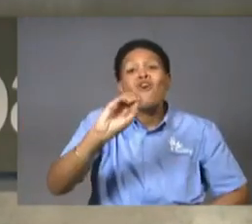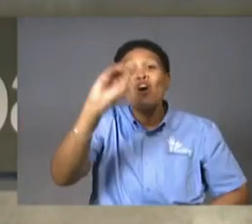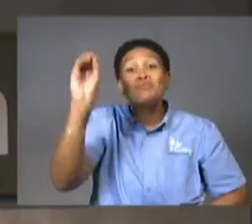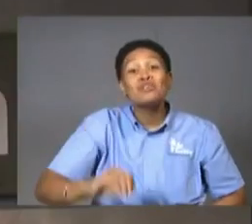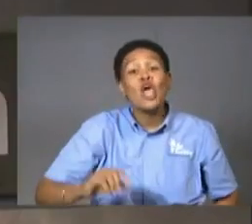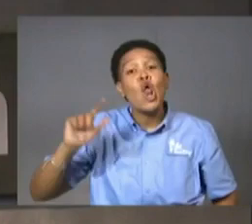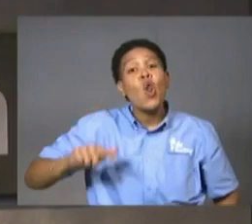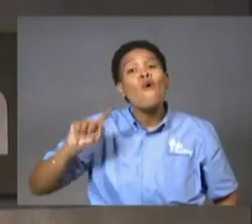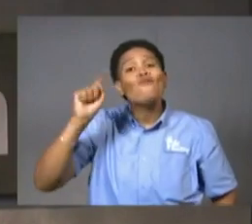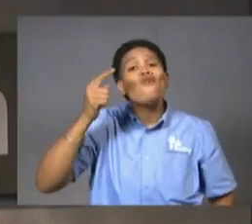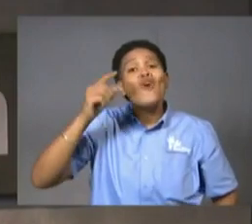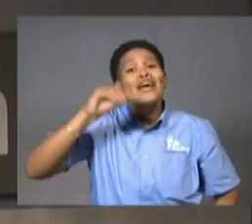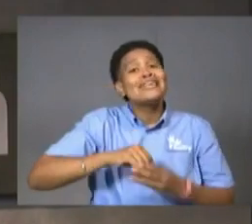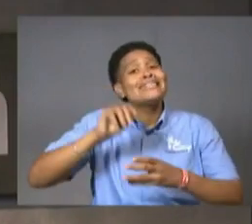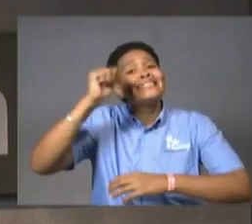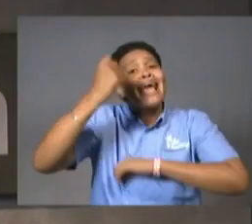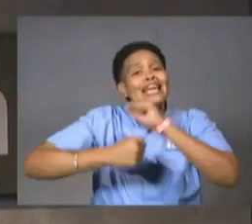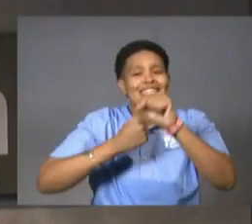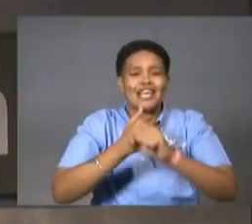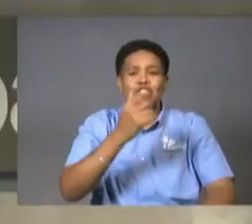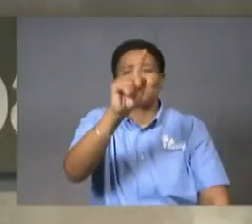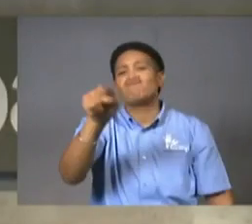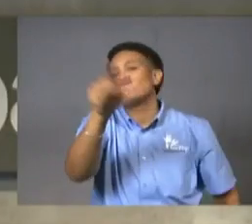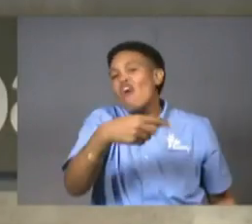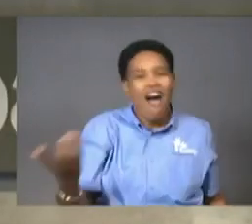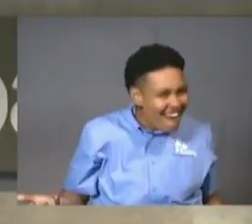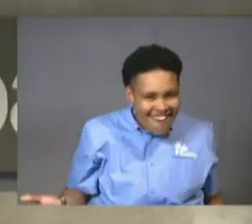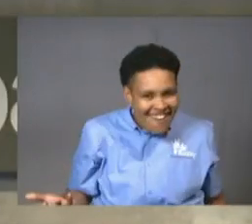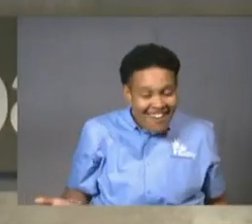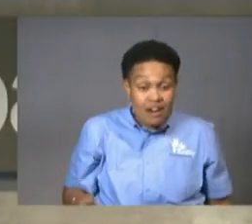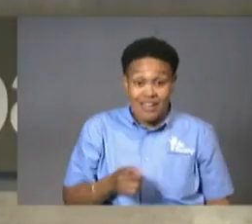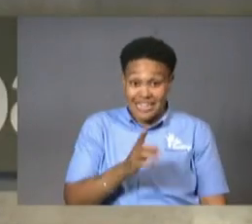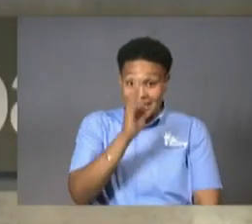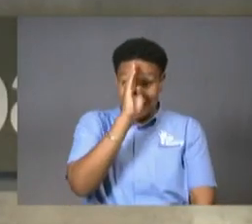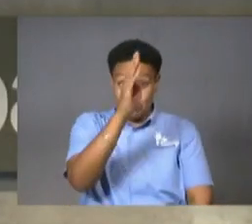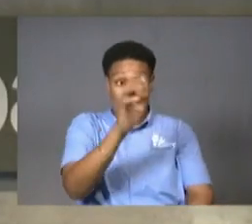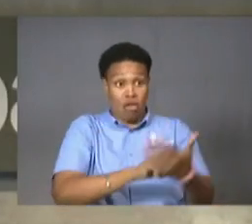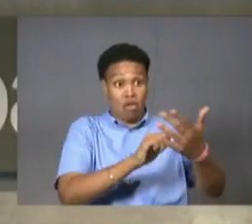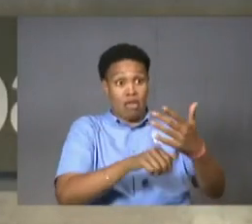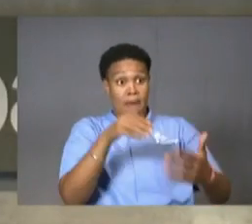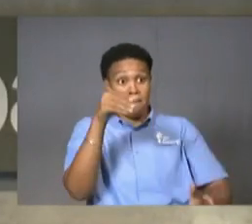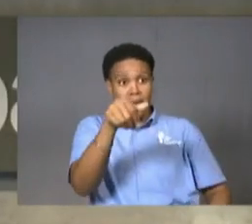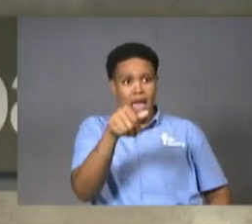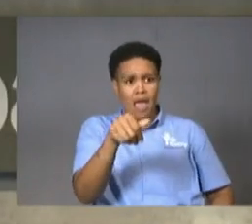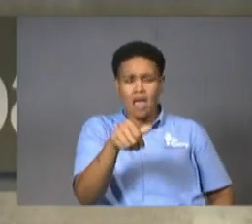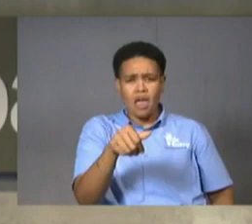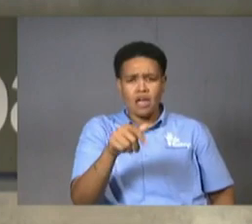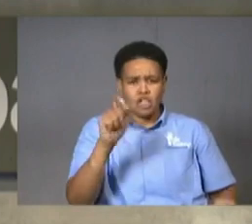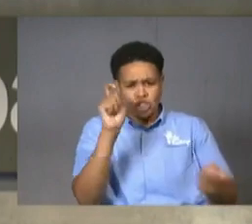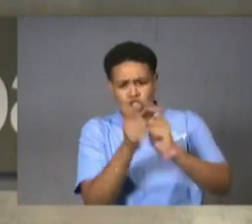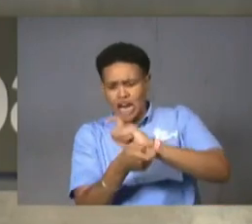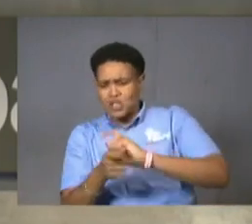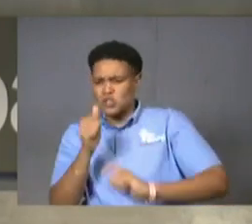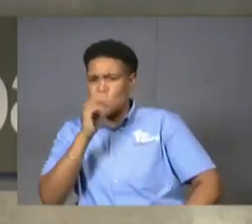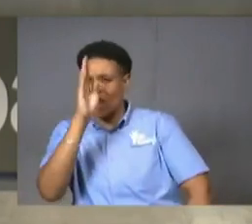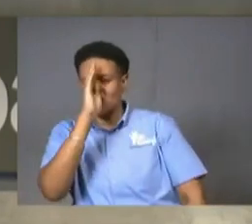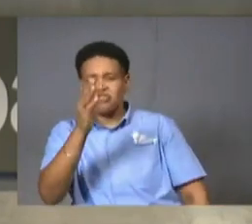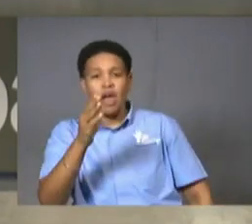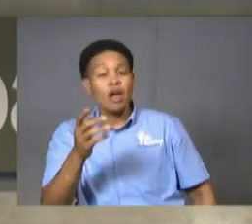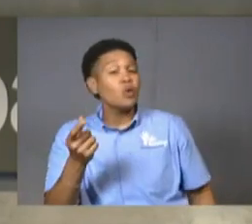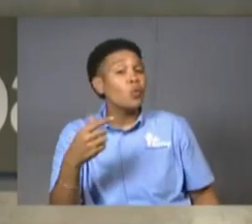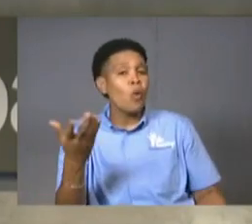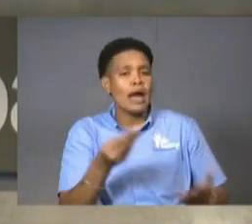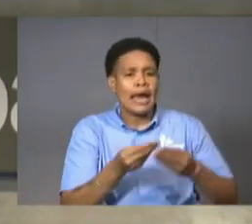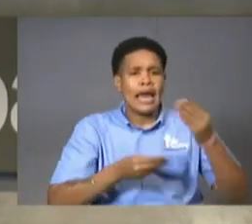years. They were wrong on that. By moving from direct to indirect, what we've been able to do is increase the economic efficiency